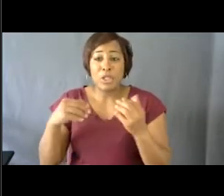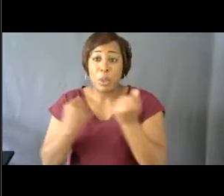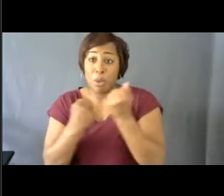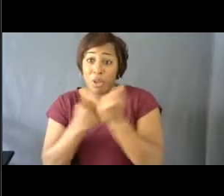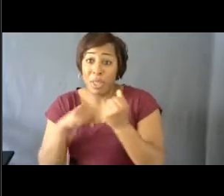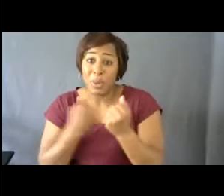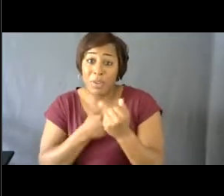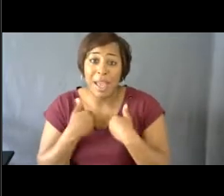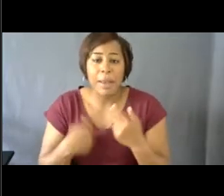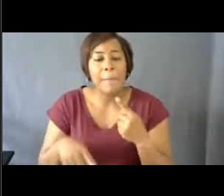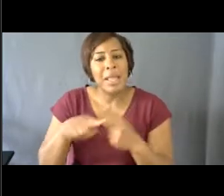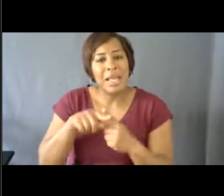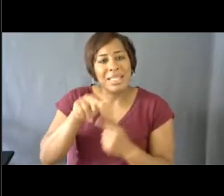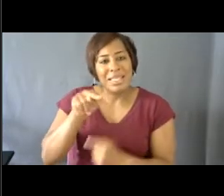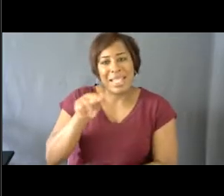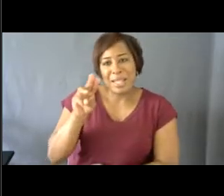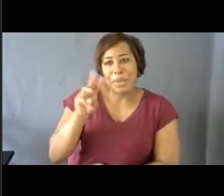from our NWA